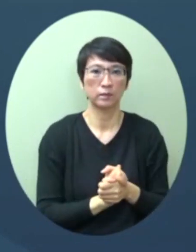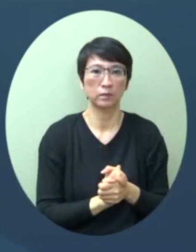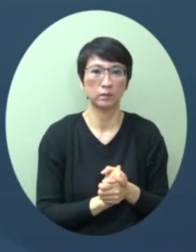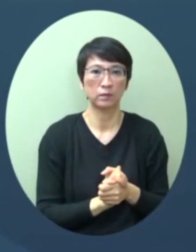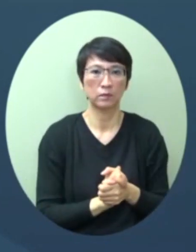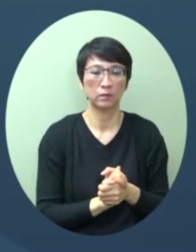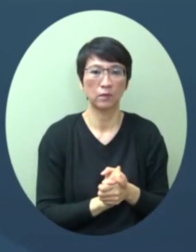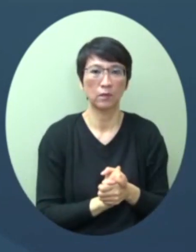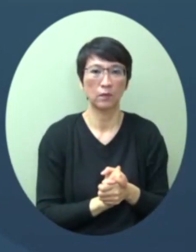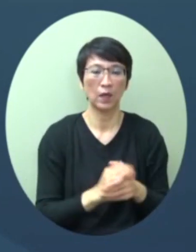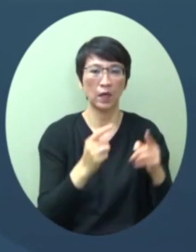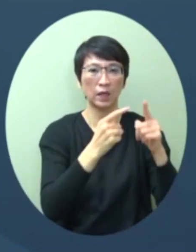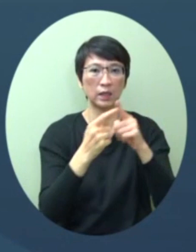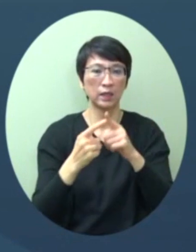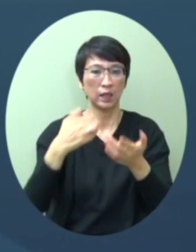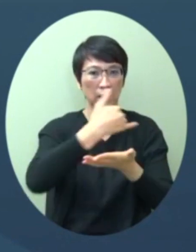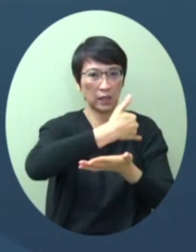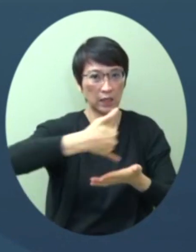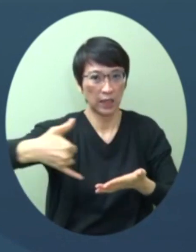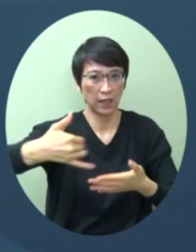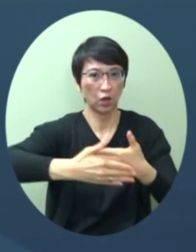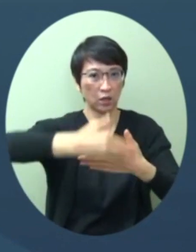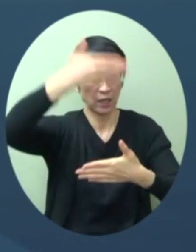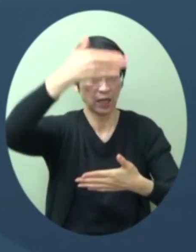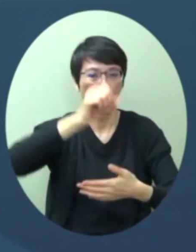and the results have been